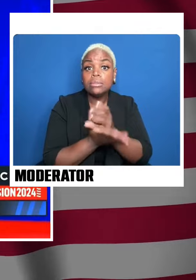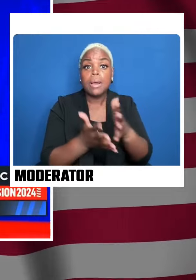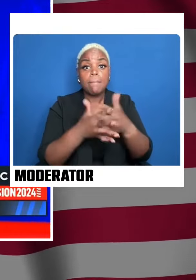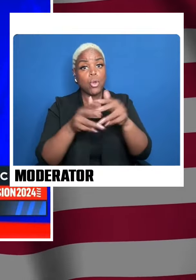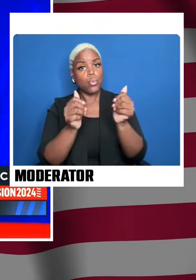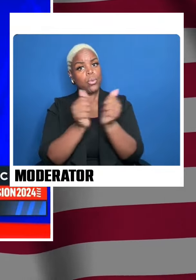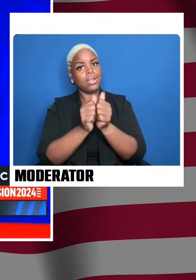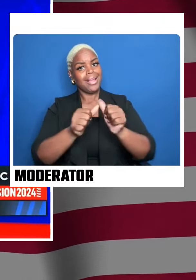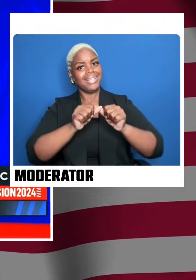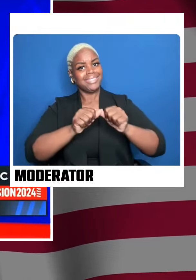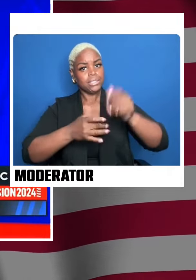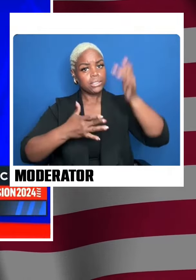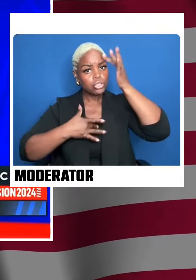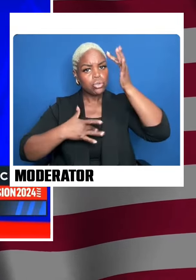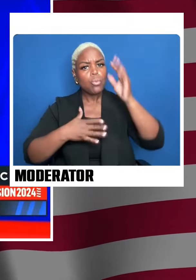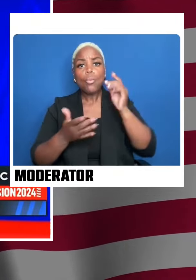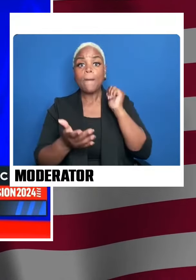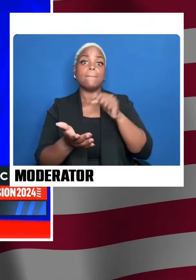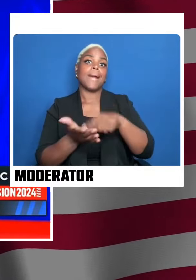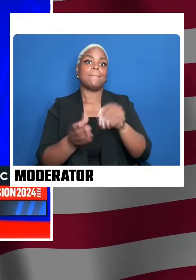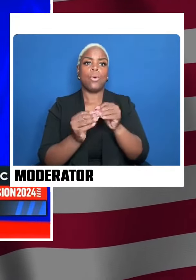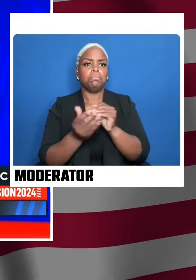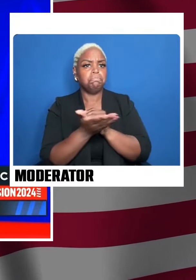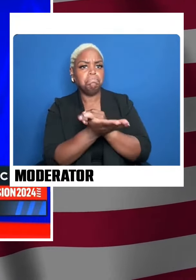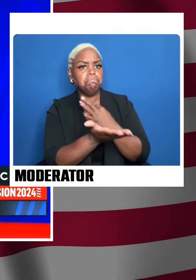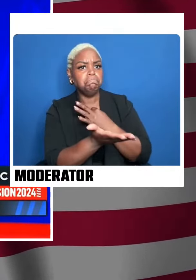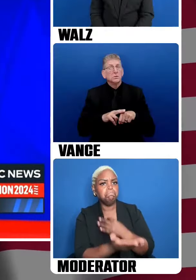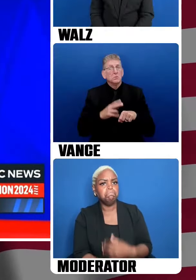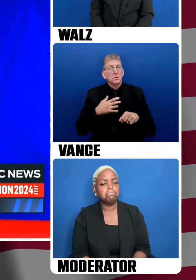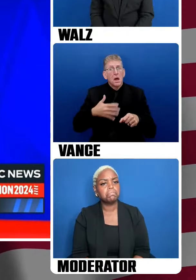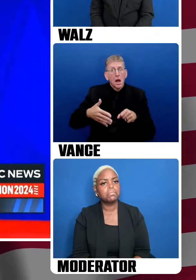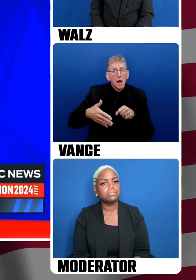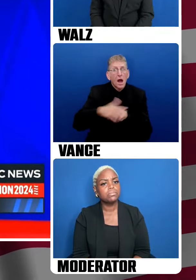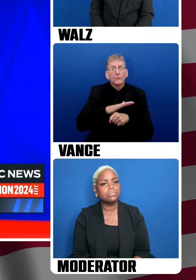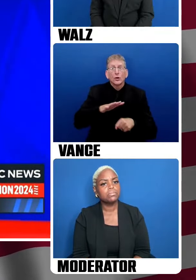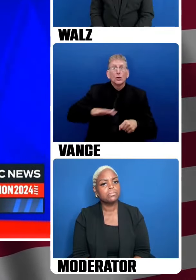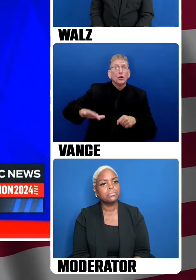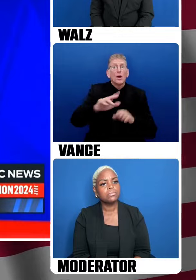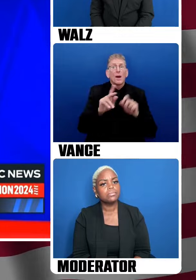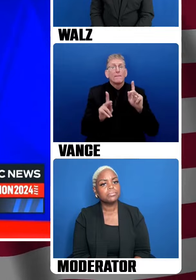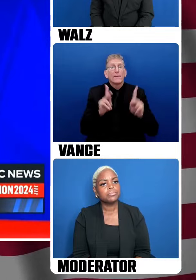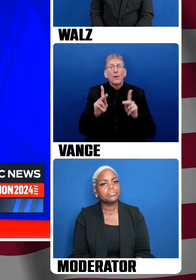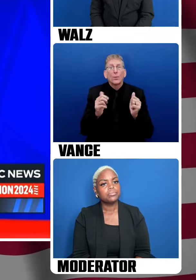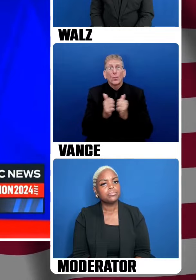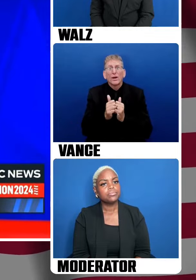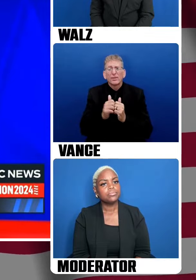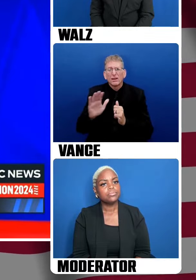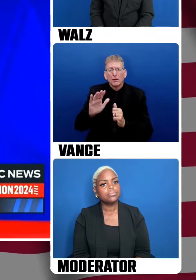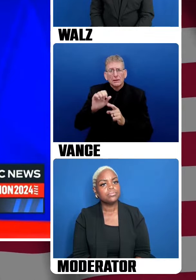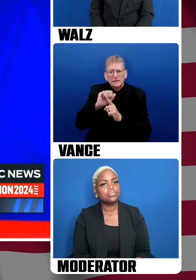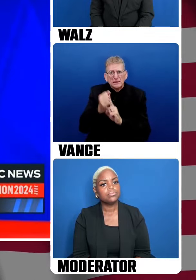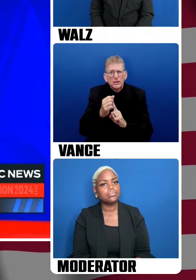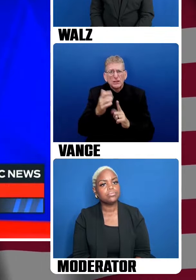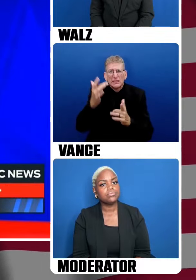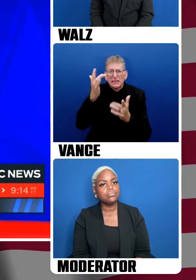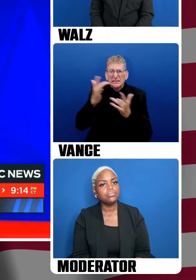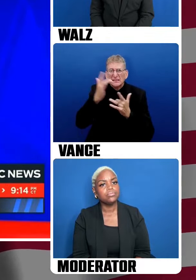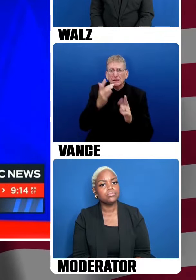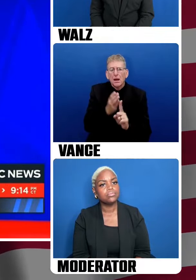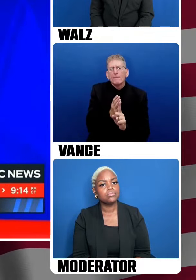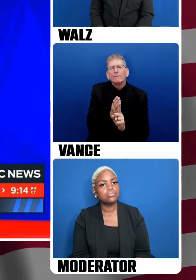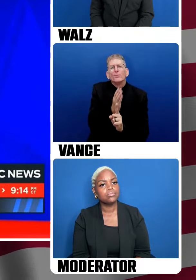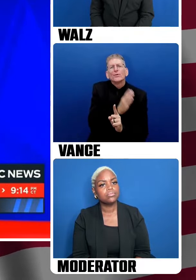cover Americans with pre-existing conditions. In fact, a lot of my family members have gotten health care. I believe, members of my family